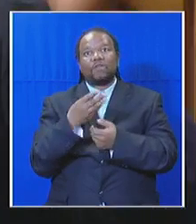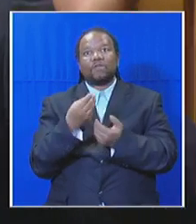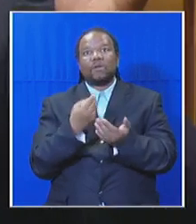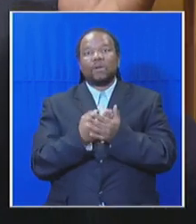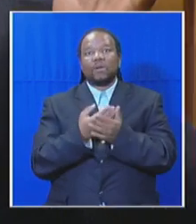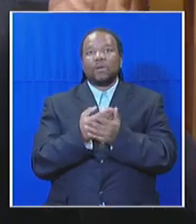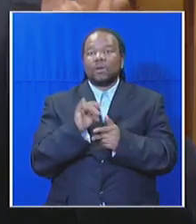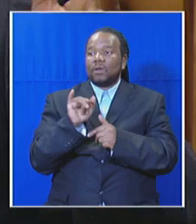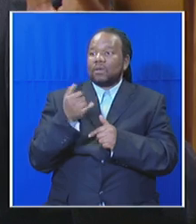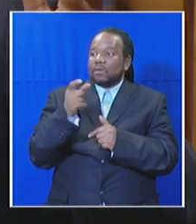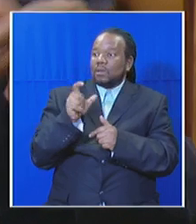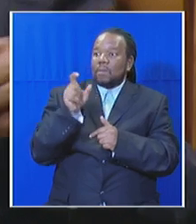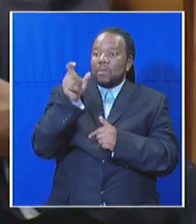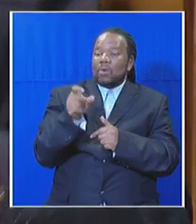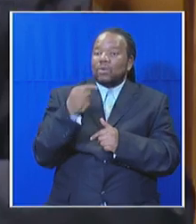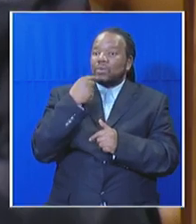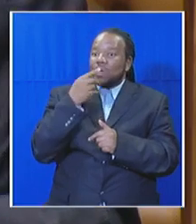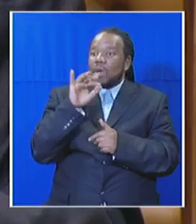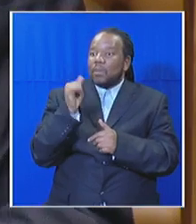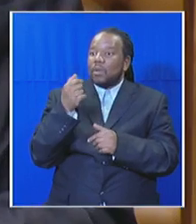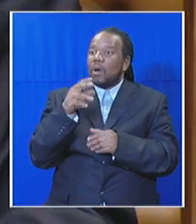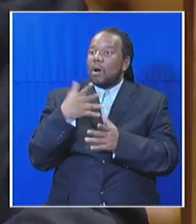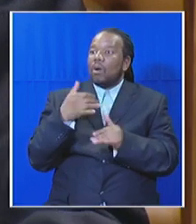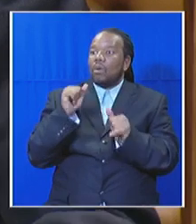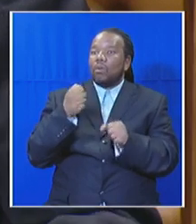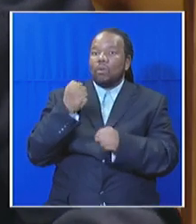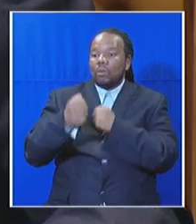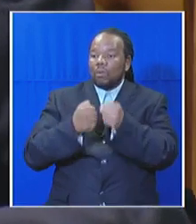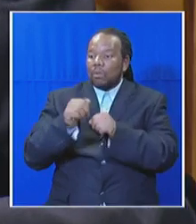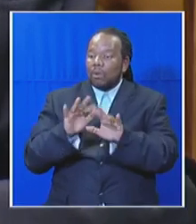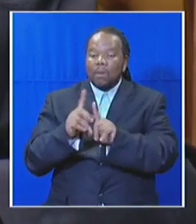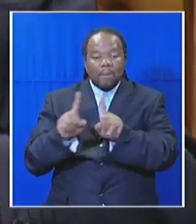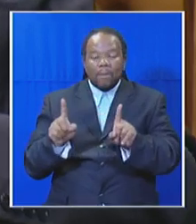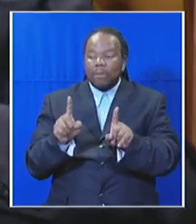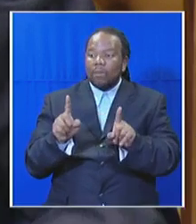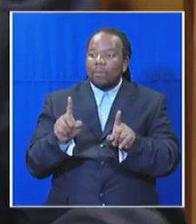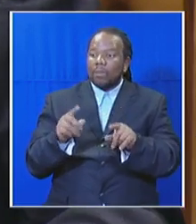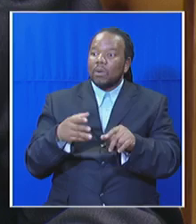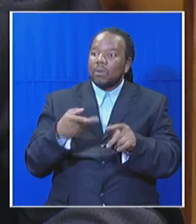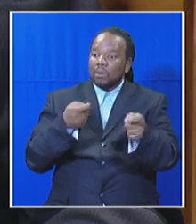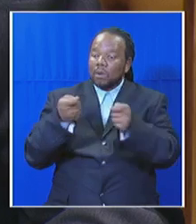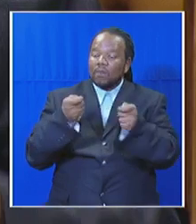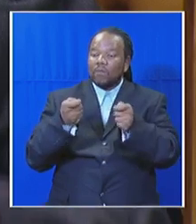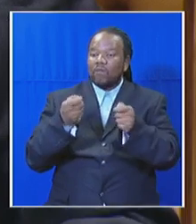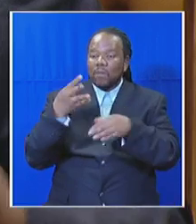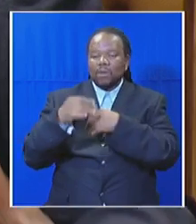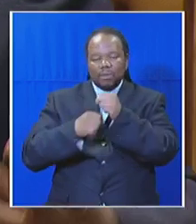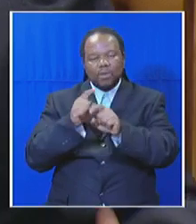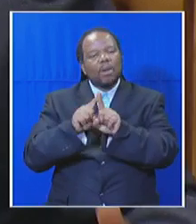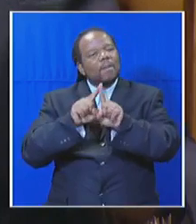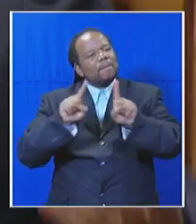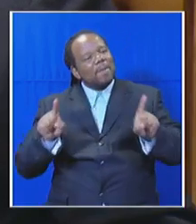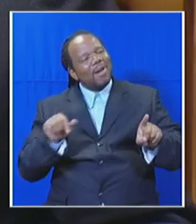going to stay longer forever. He has argued the point through a constitutional point, and court